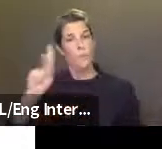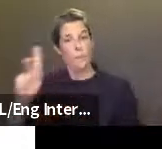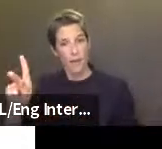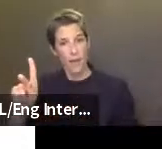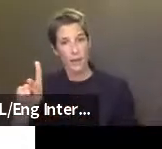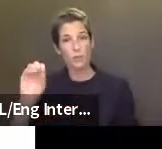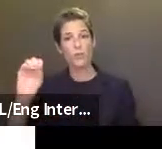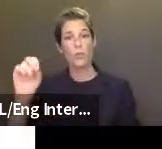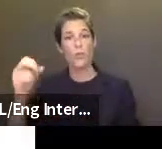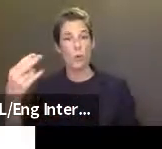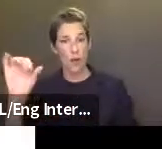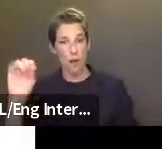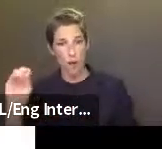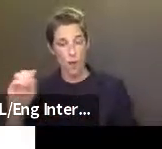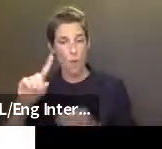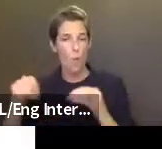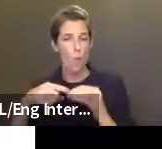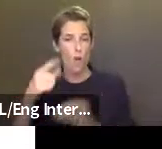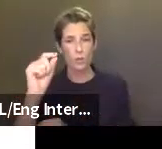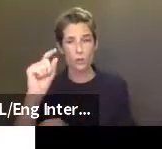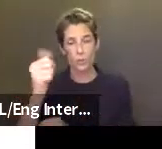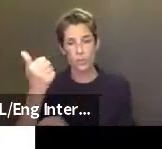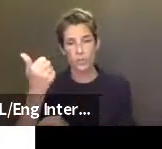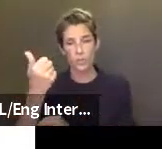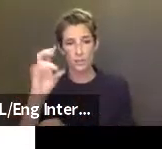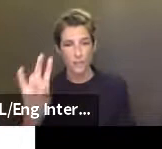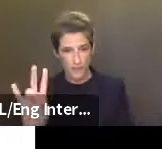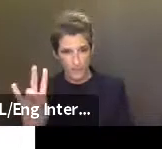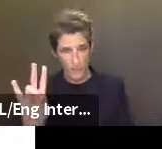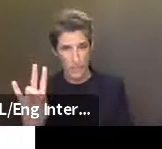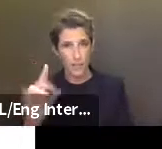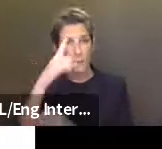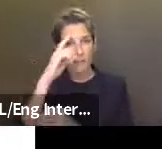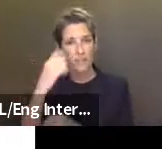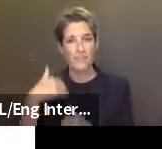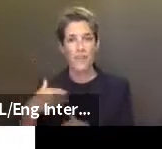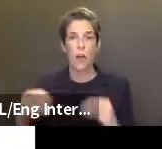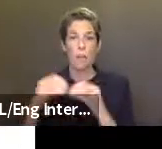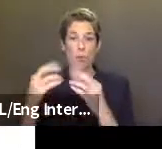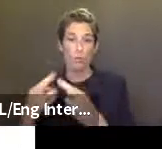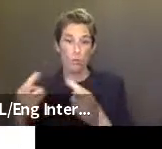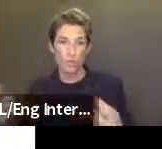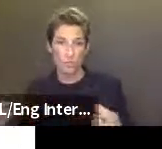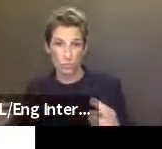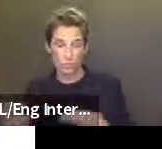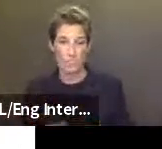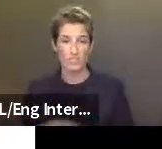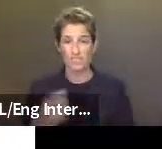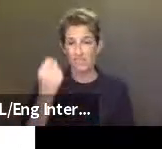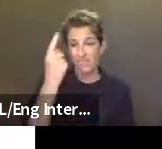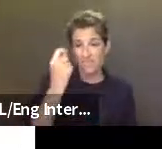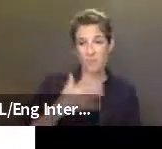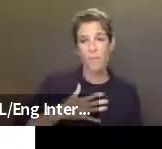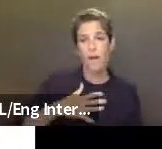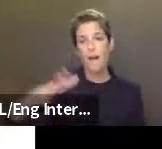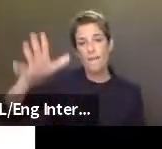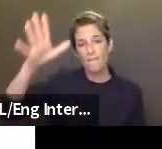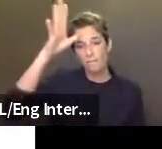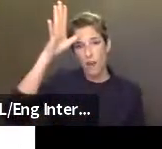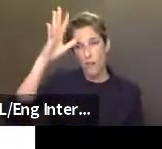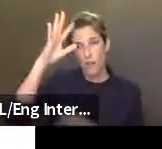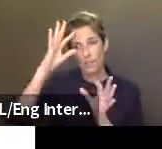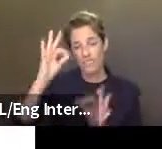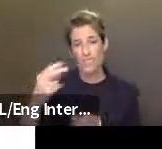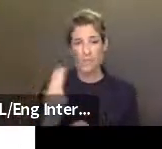already, and because I was practically uninsured. My father liquidated my savings and investments carefully so I could qualify